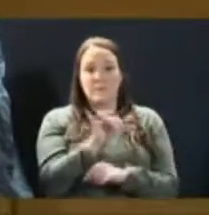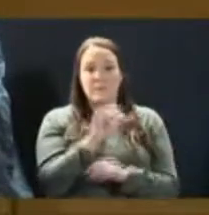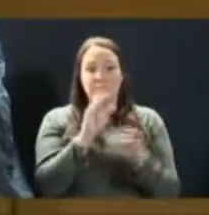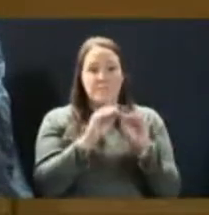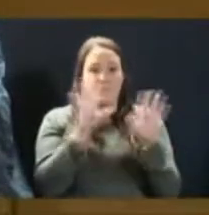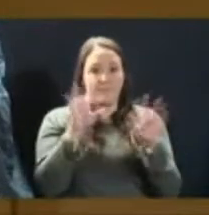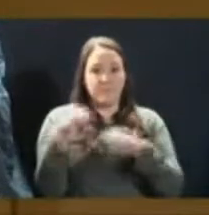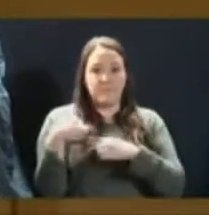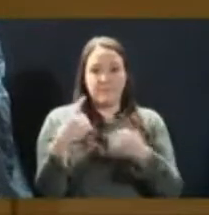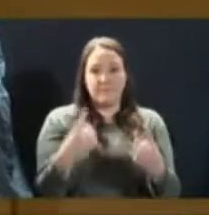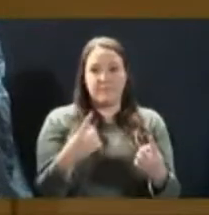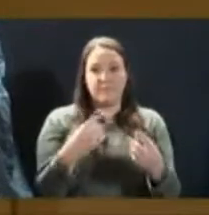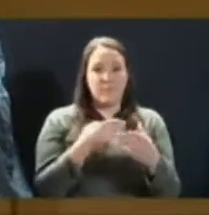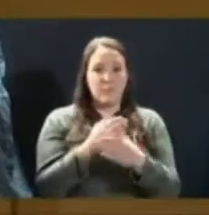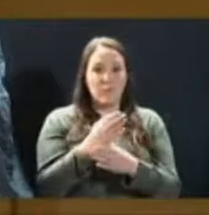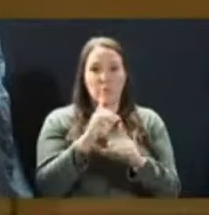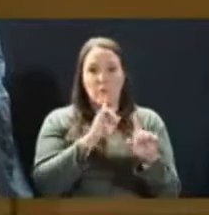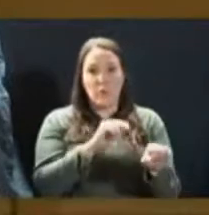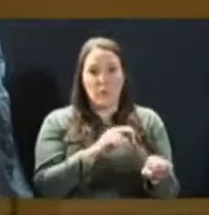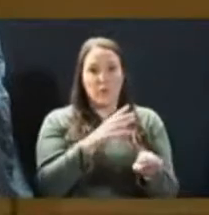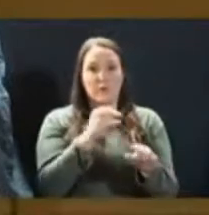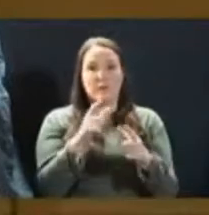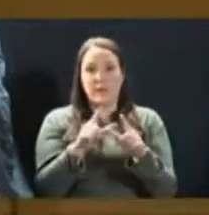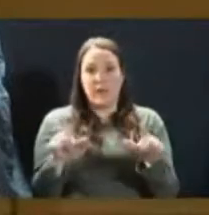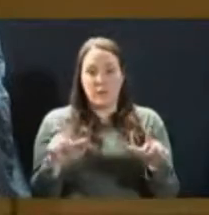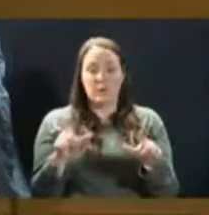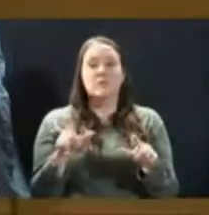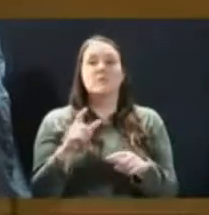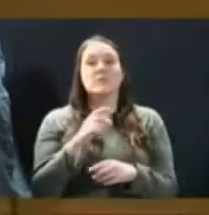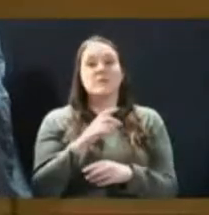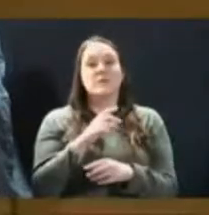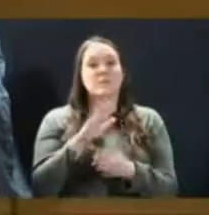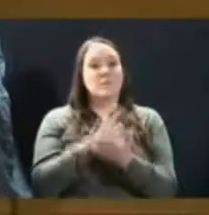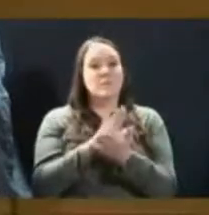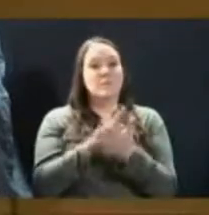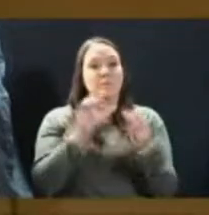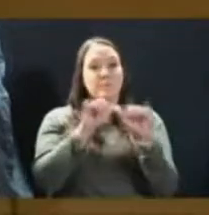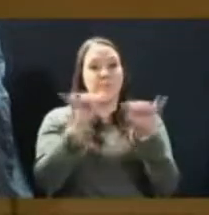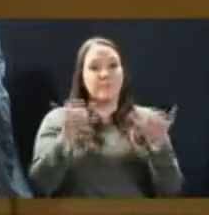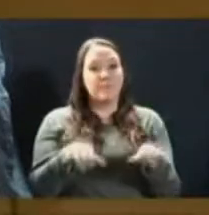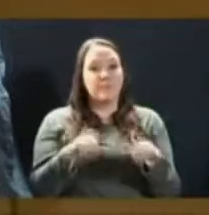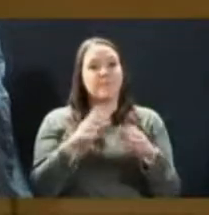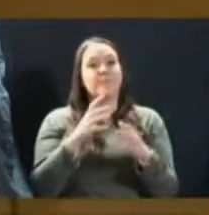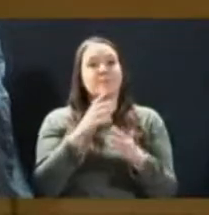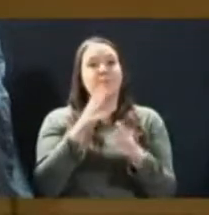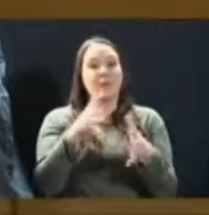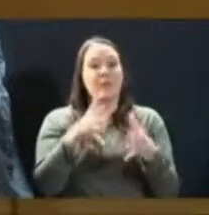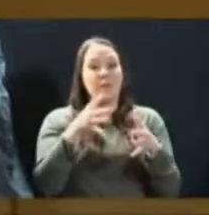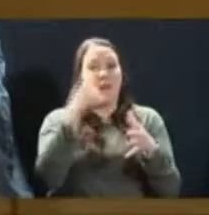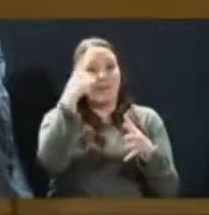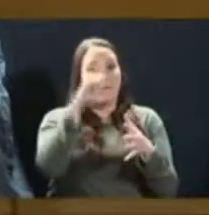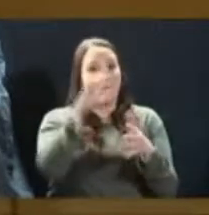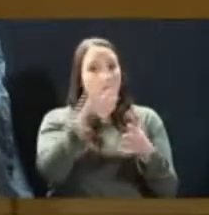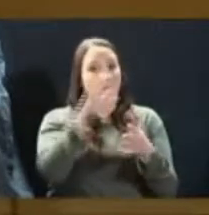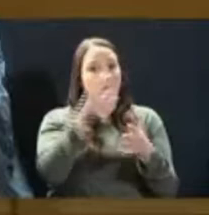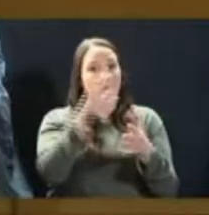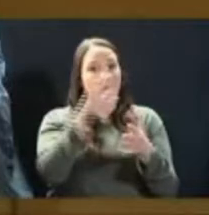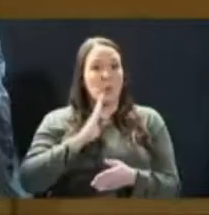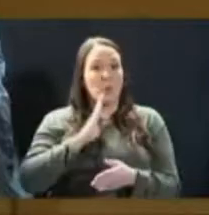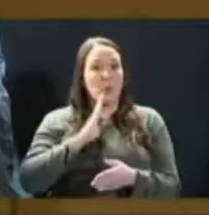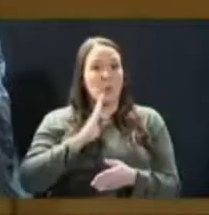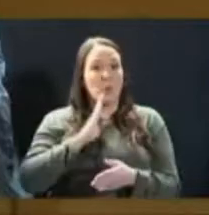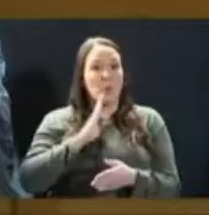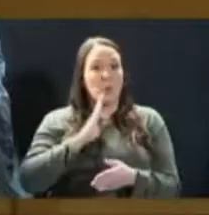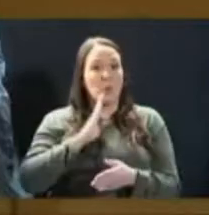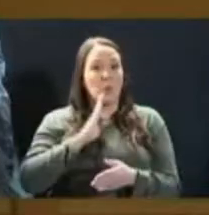throughout the orders, and the language is that, you know, the school systems are left for the school boards to make their own decision, because school boards